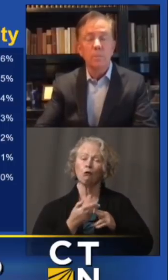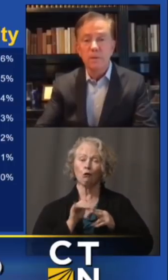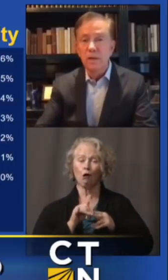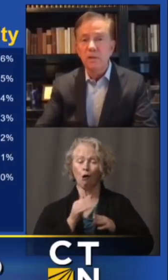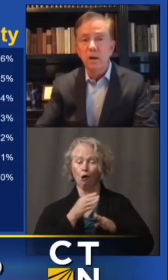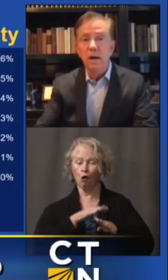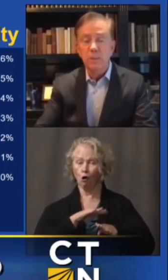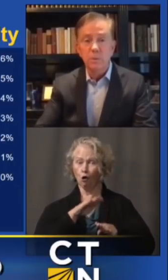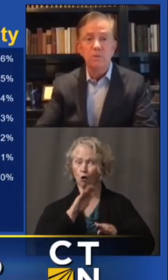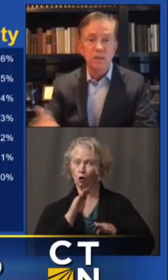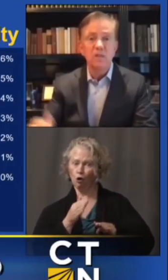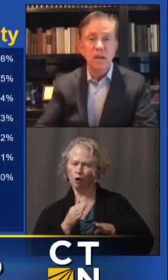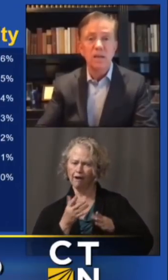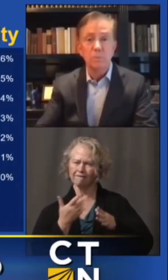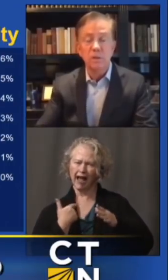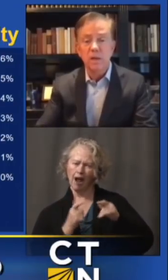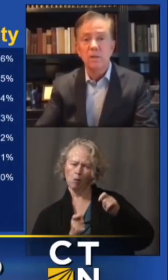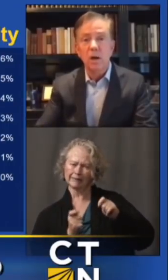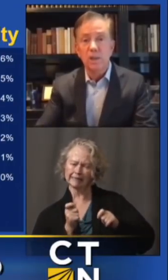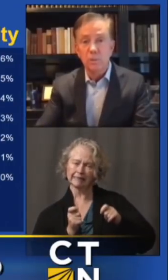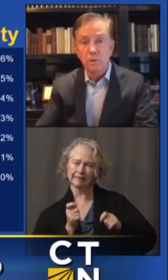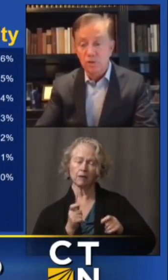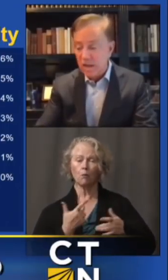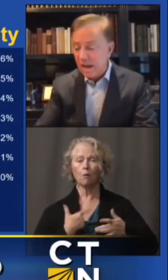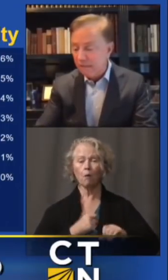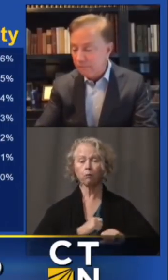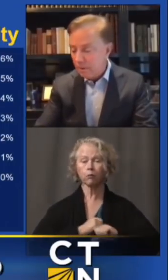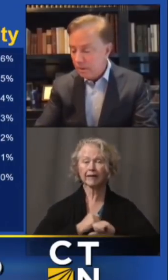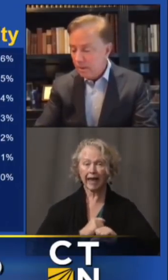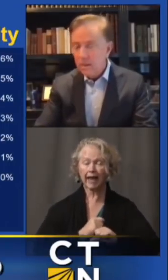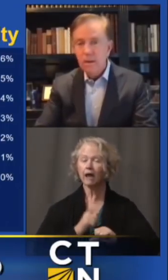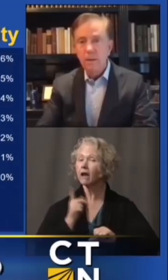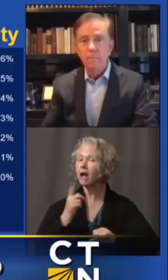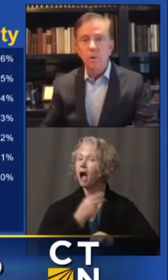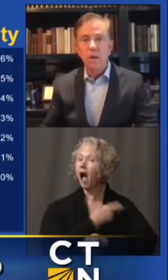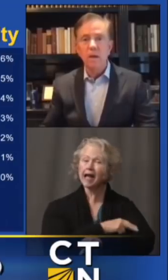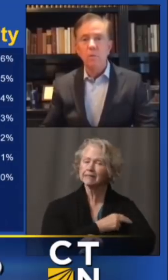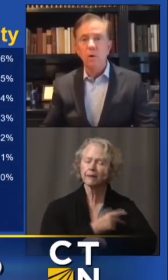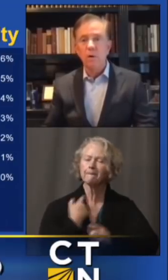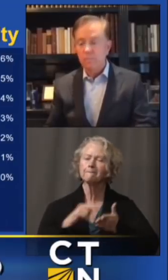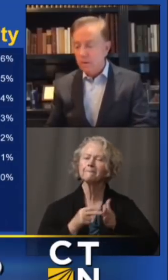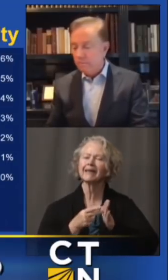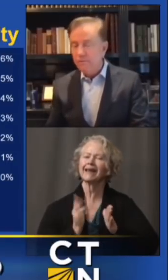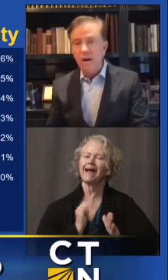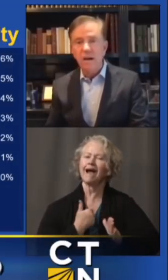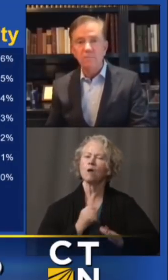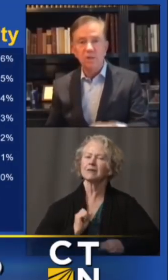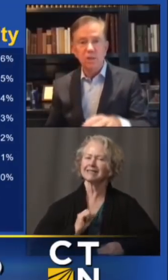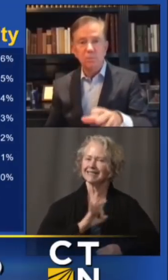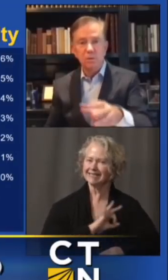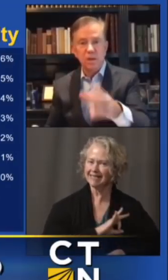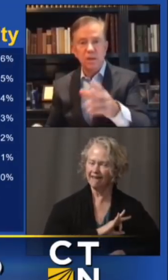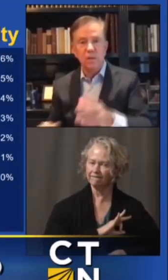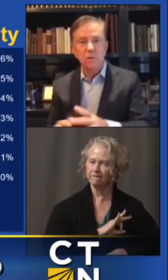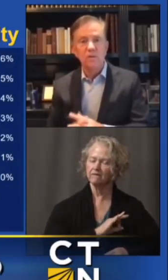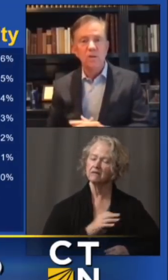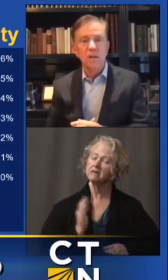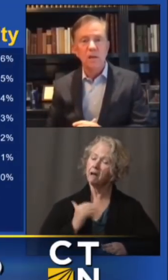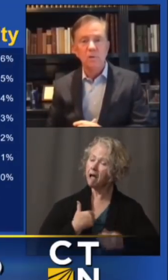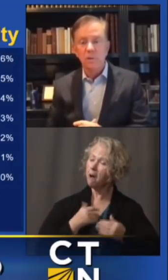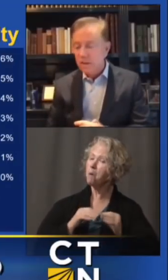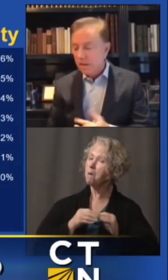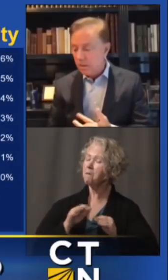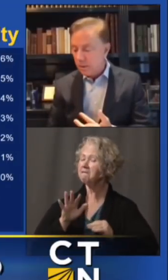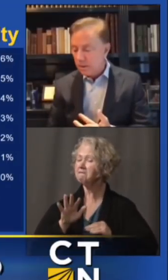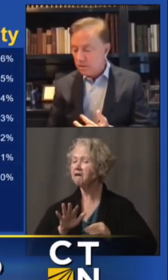order to protect our hospitals, in this case, protect our hospital staff. Okay, we're at 5-6%. You can see that